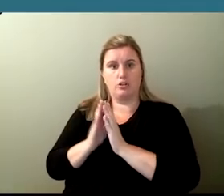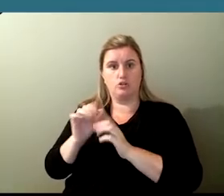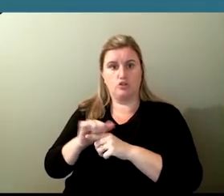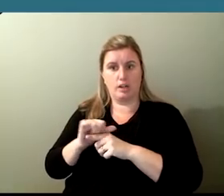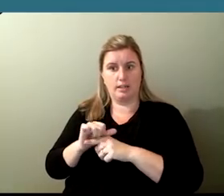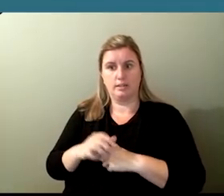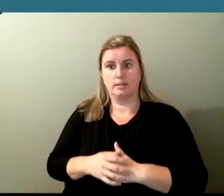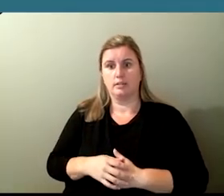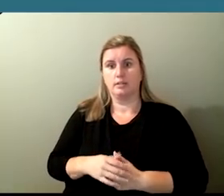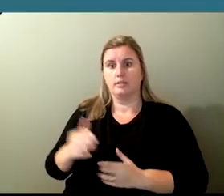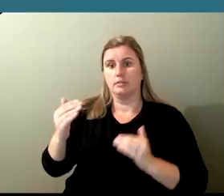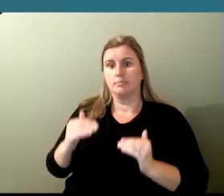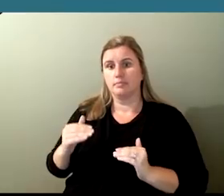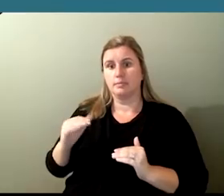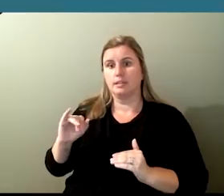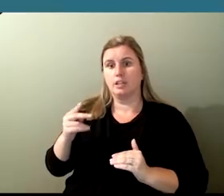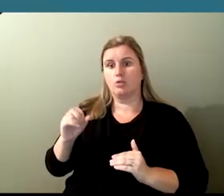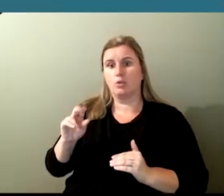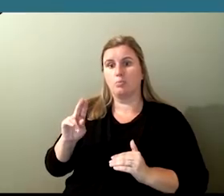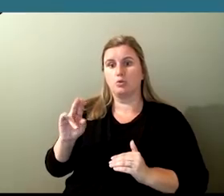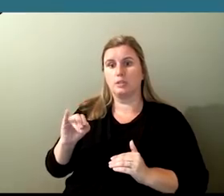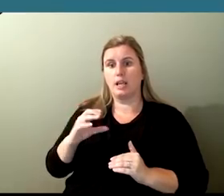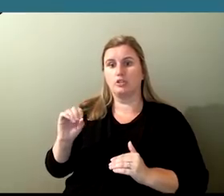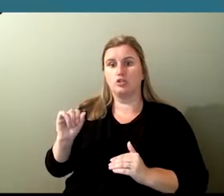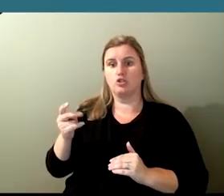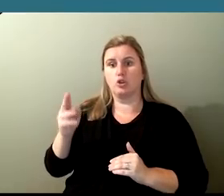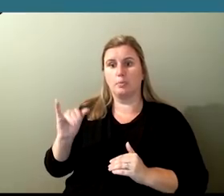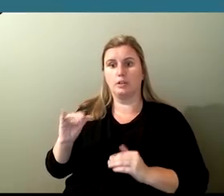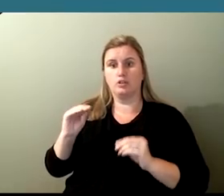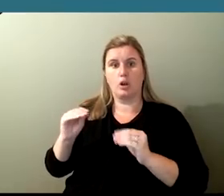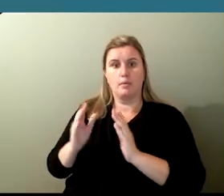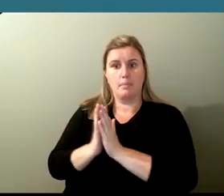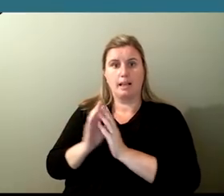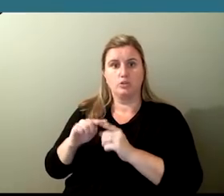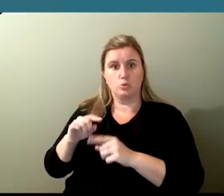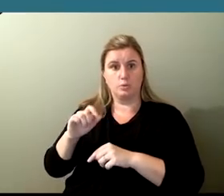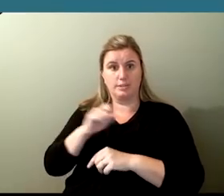and Sturmy also taught MANs to staff